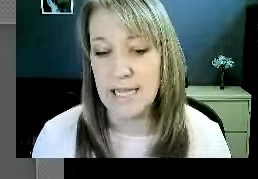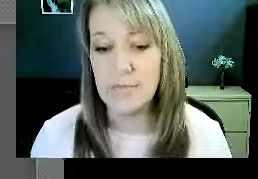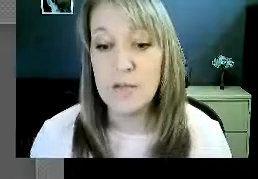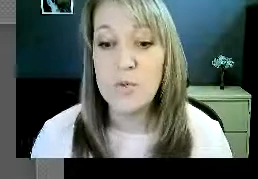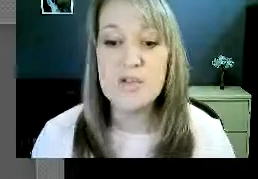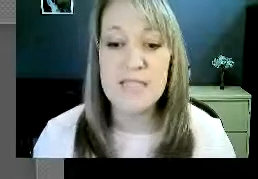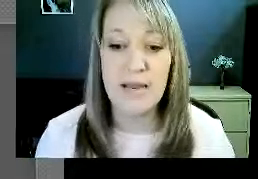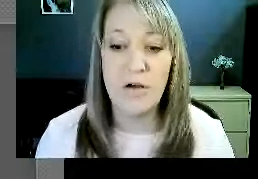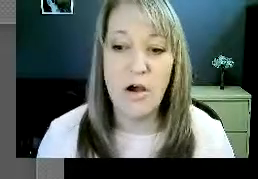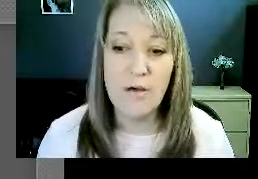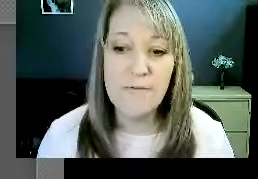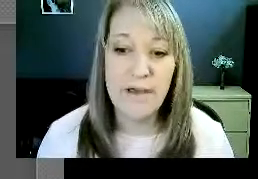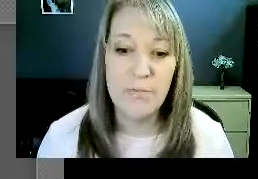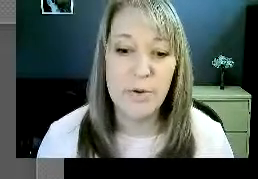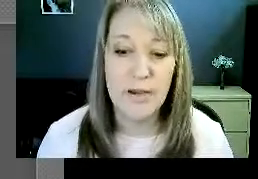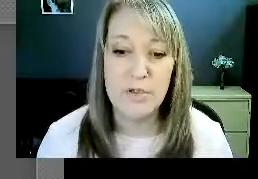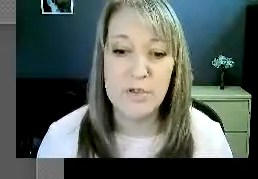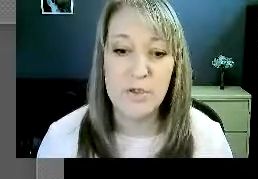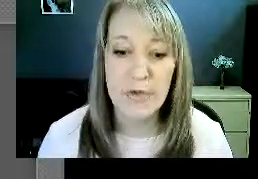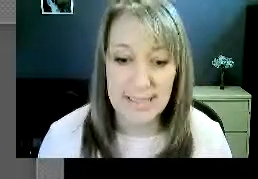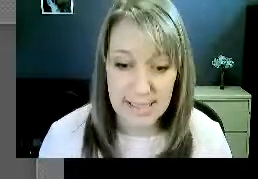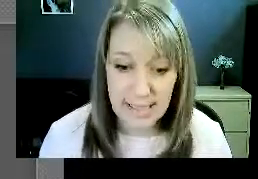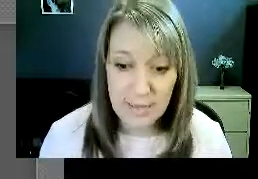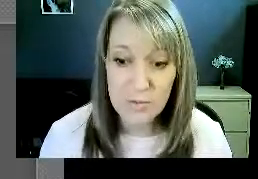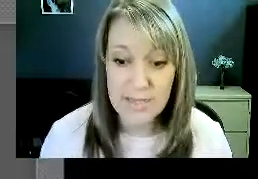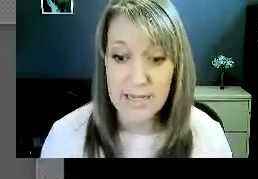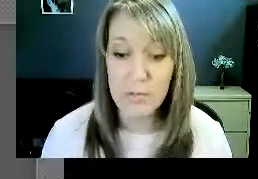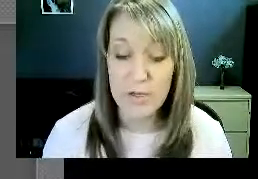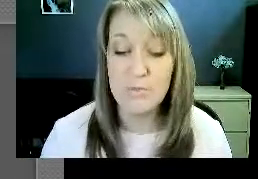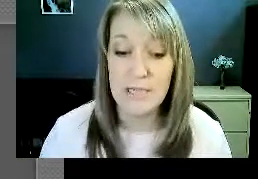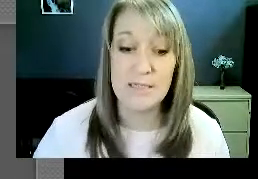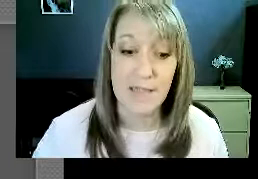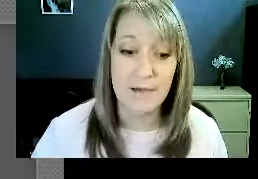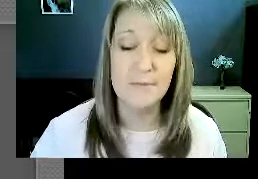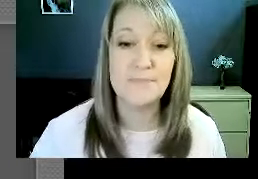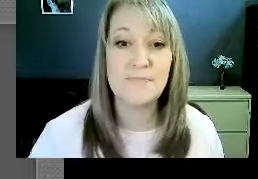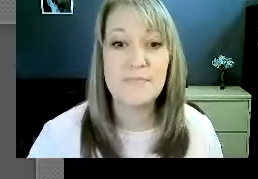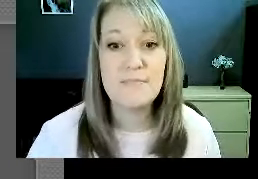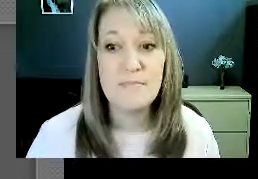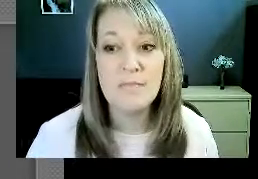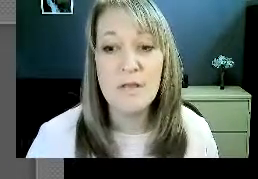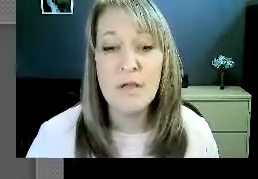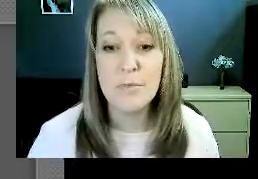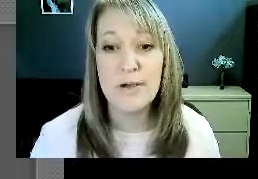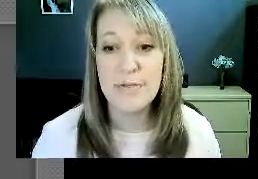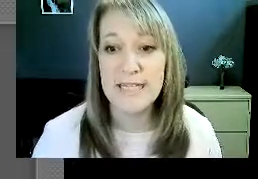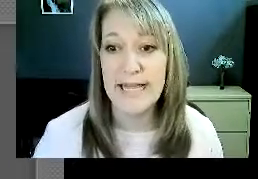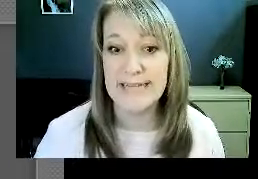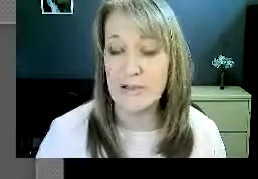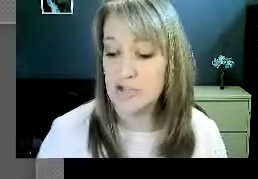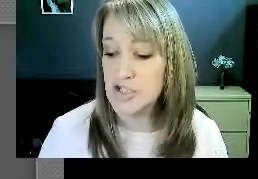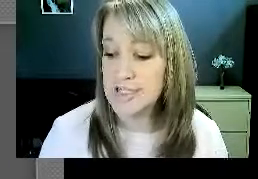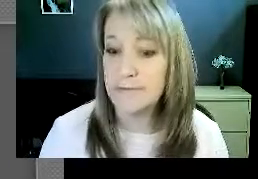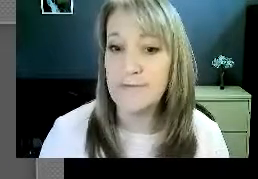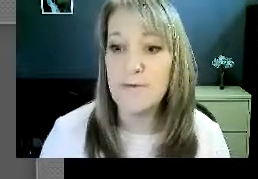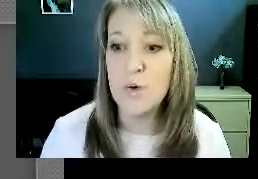sign meaning. When you sign all 5 parameters correctly, you are signing what you mean to sign. Parameters in